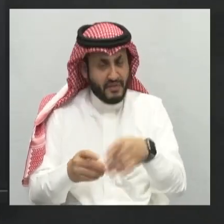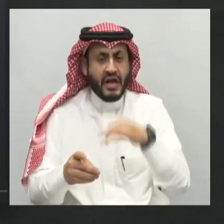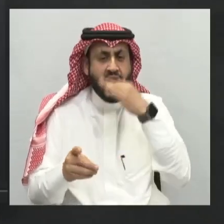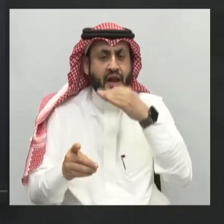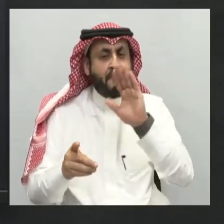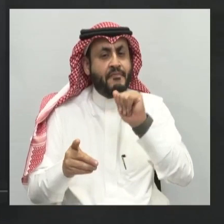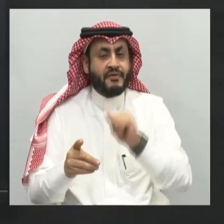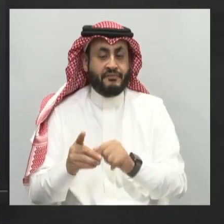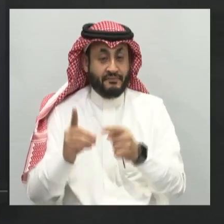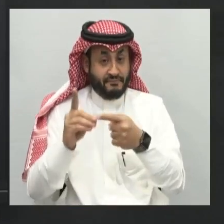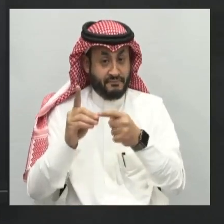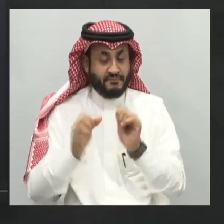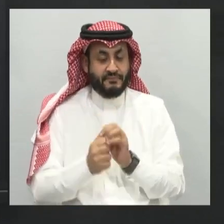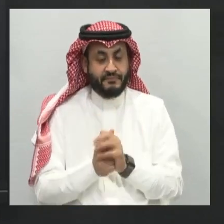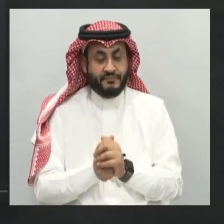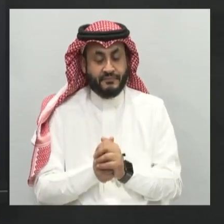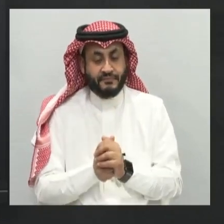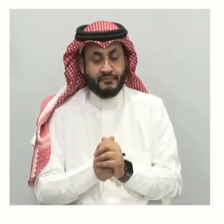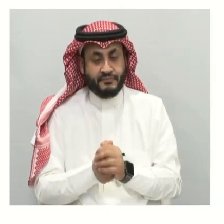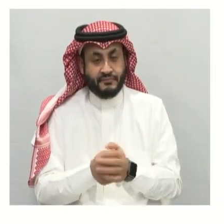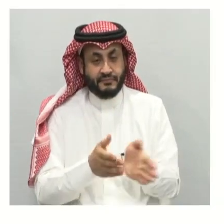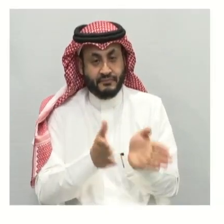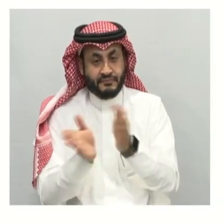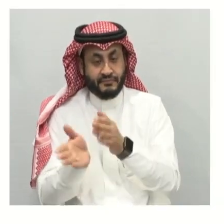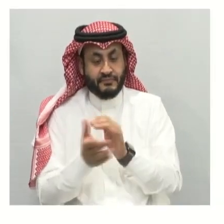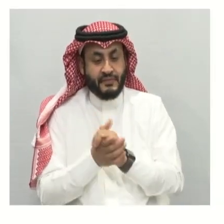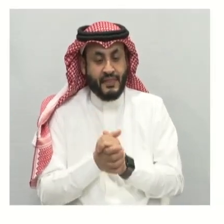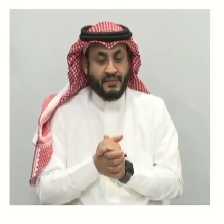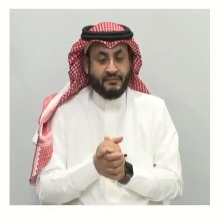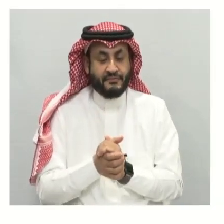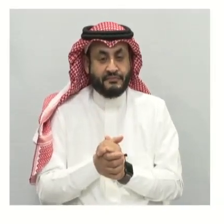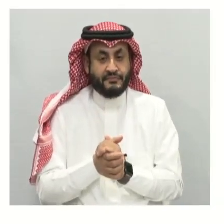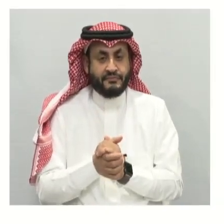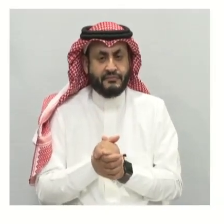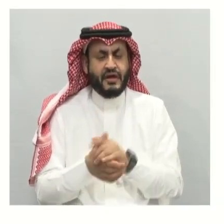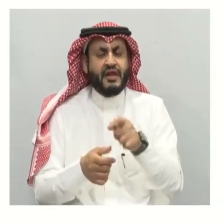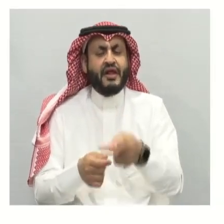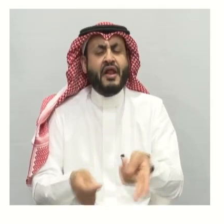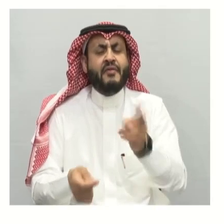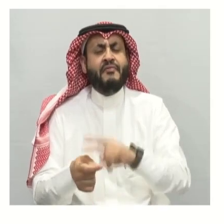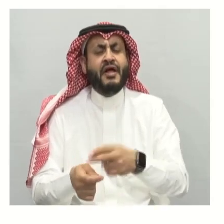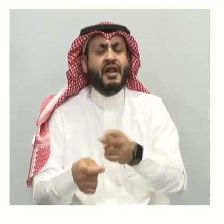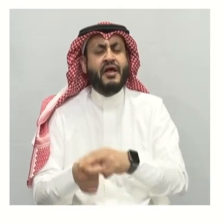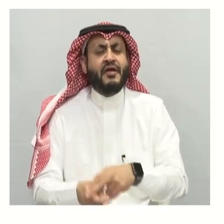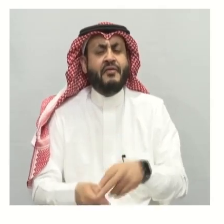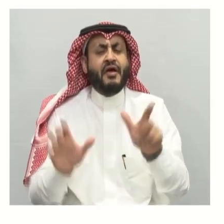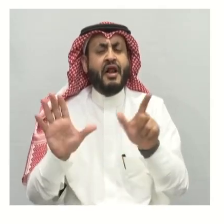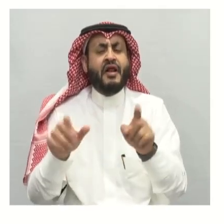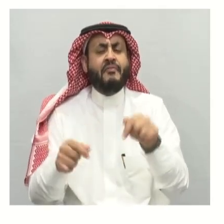it. Okay? Now, what are the things that you do every single day of the